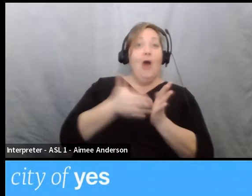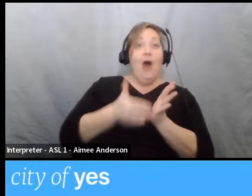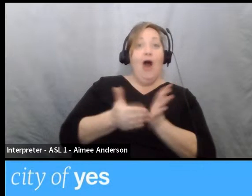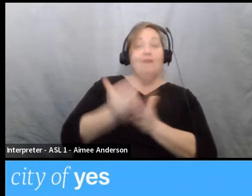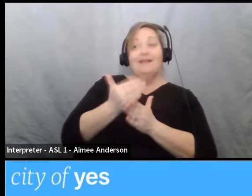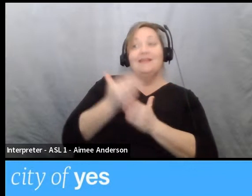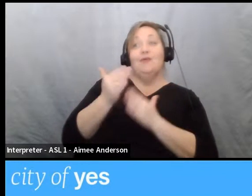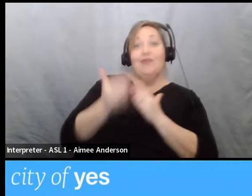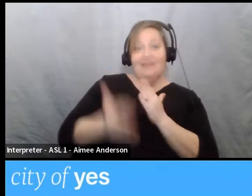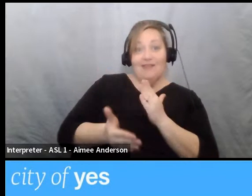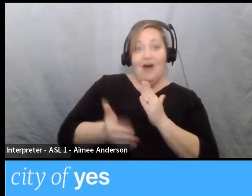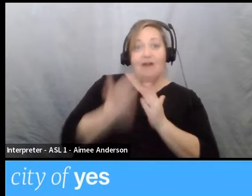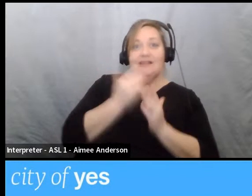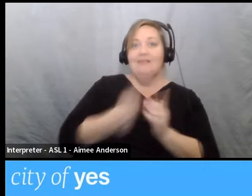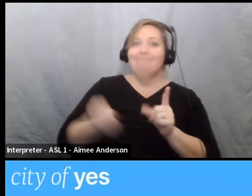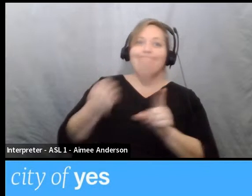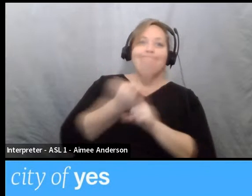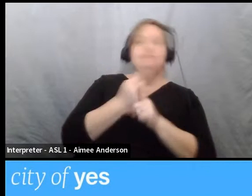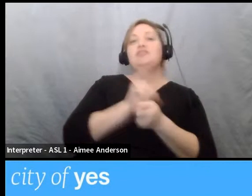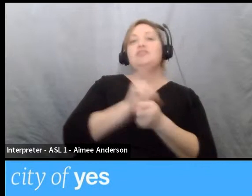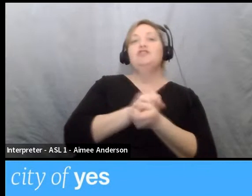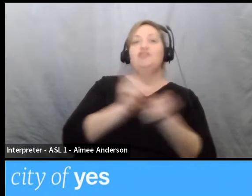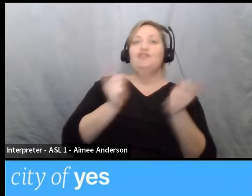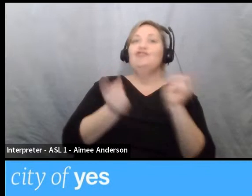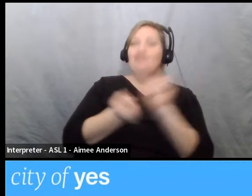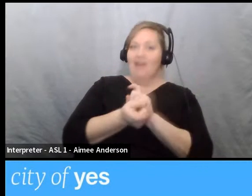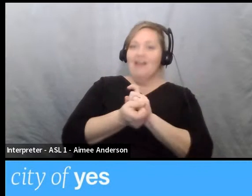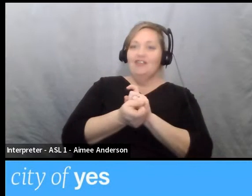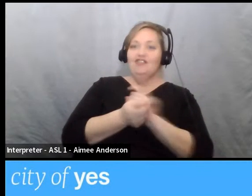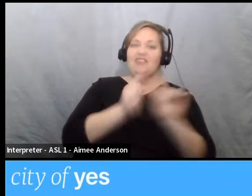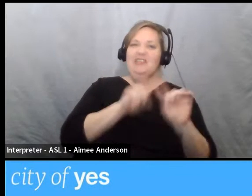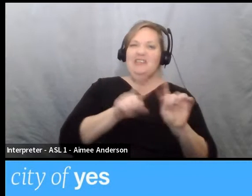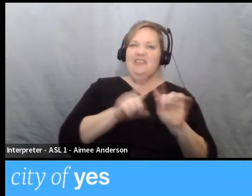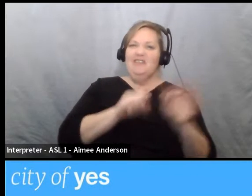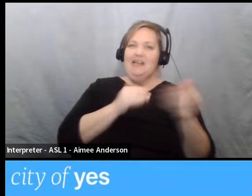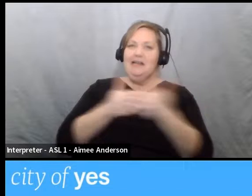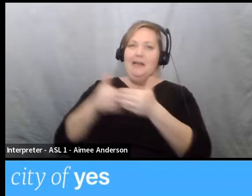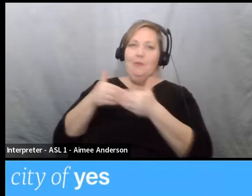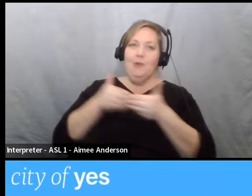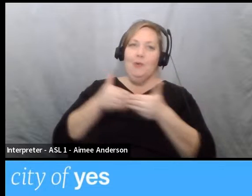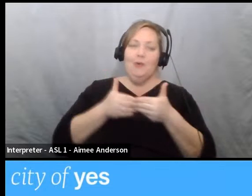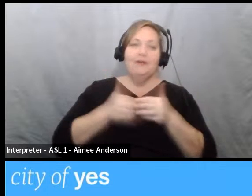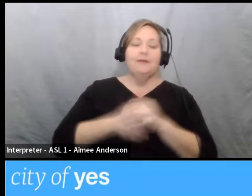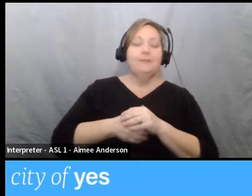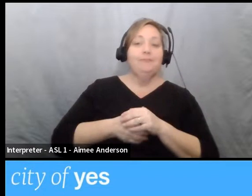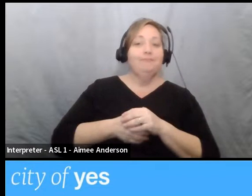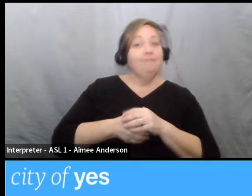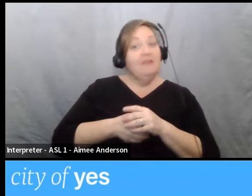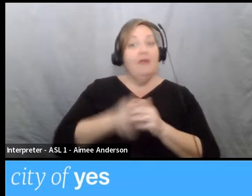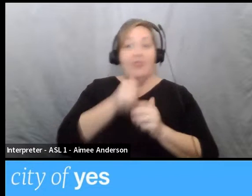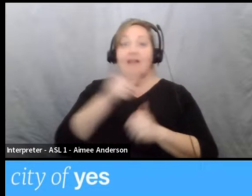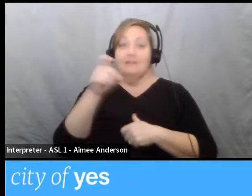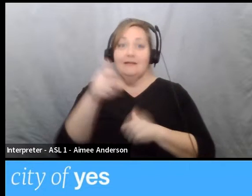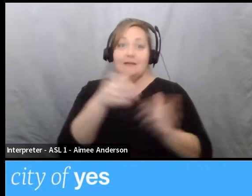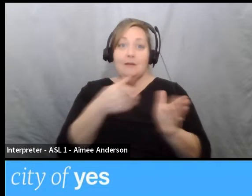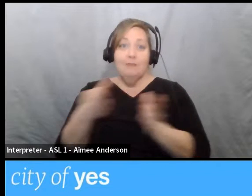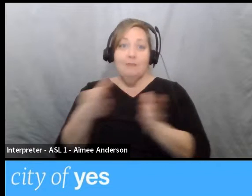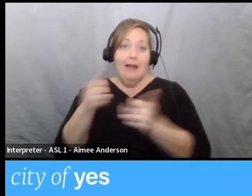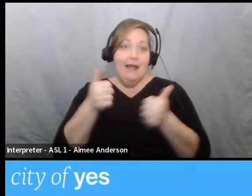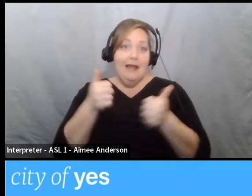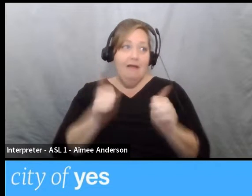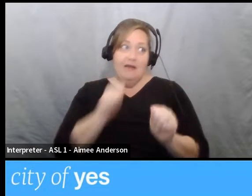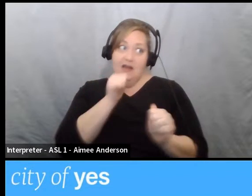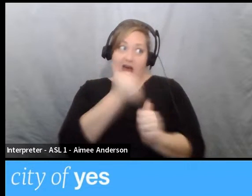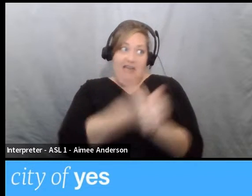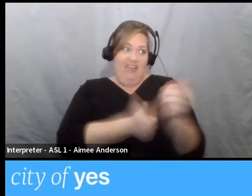in significant change in particular neighborhoods. And that's, a necessary type of planning effort. It's not every neighborhood that